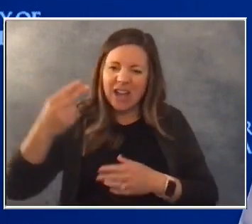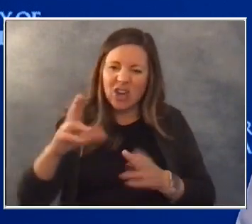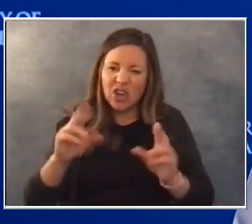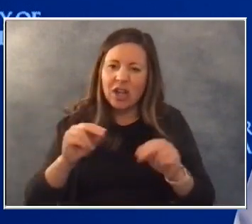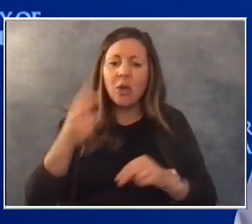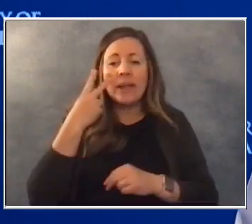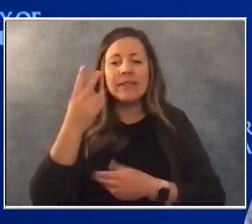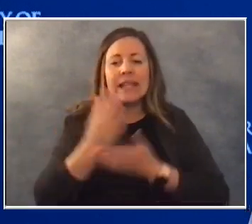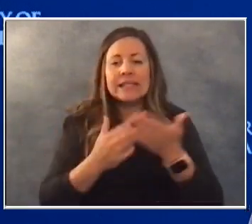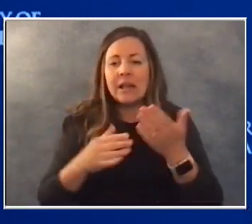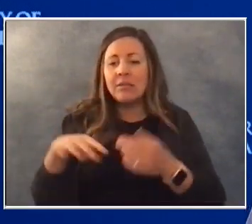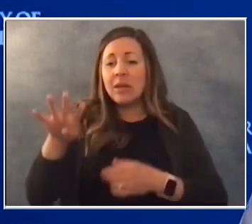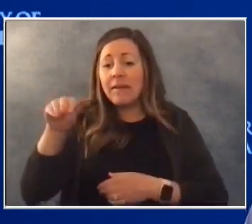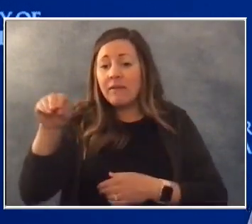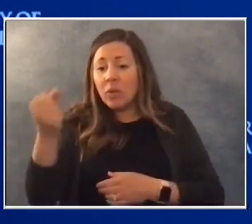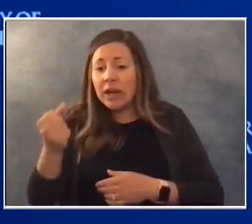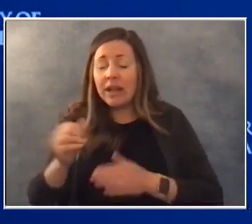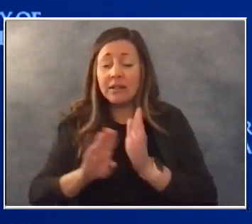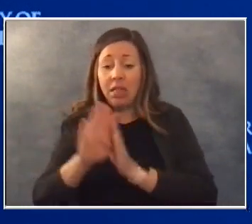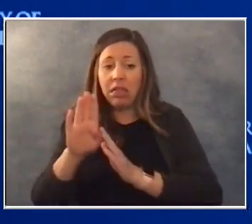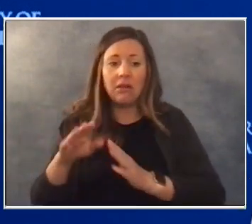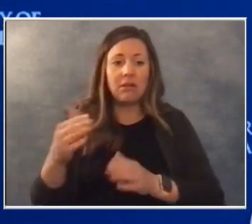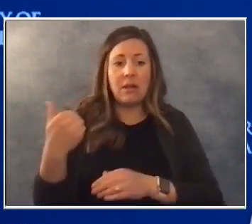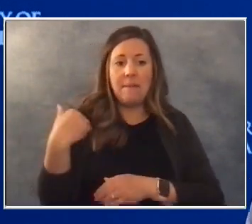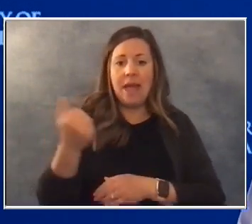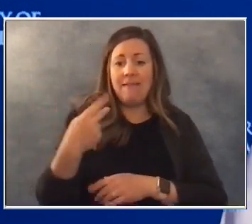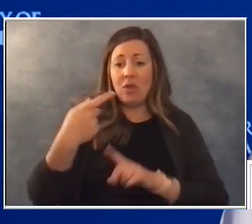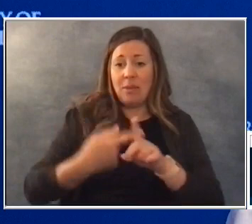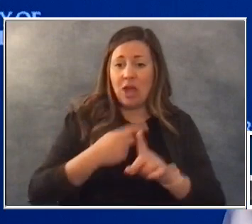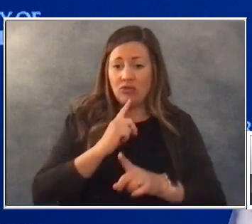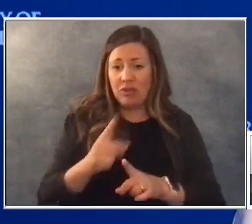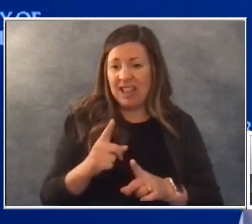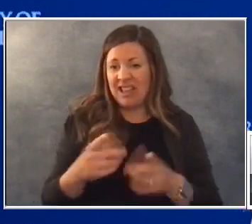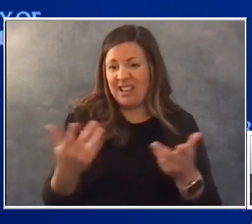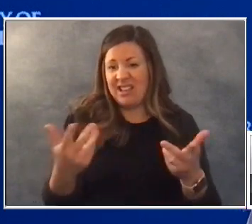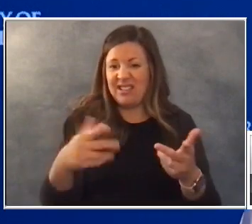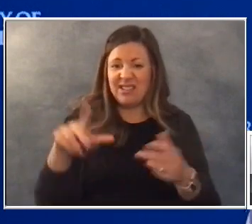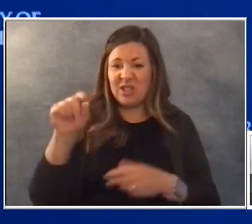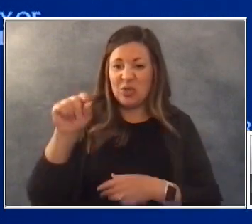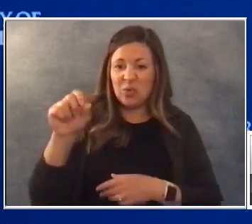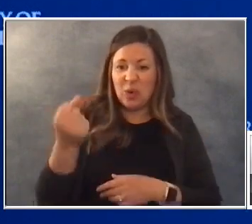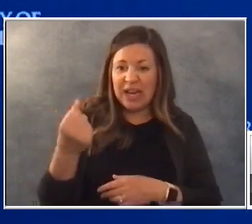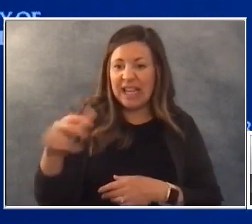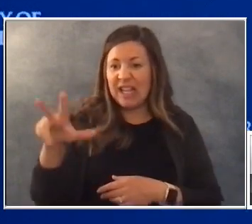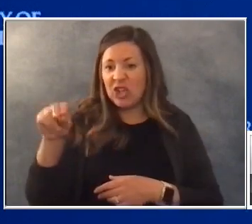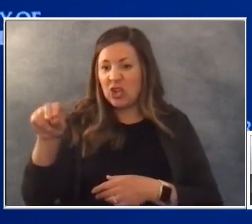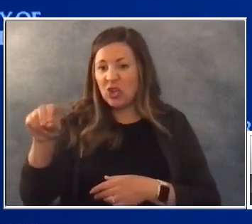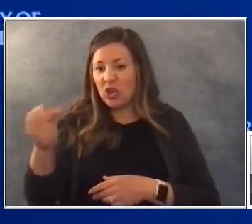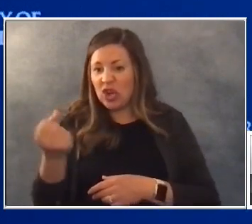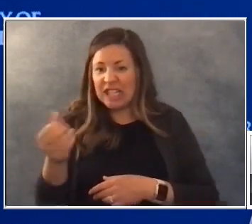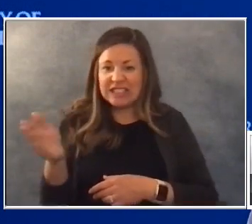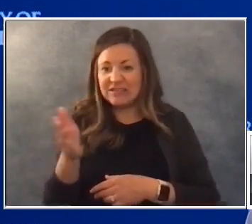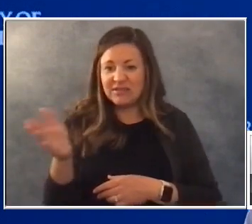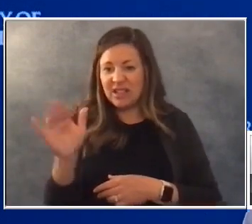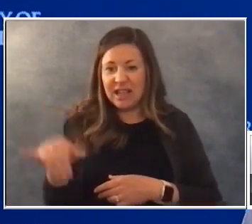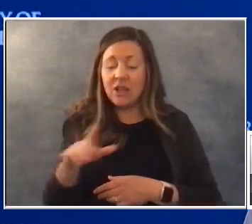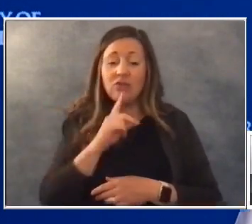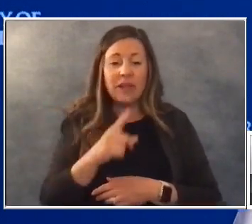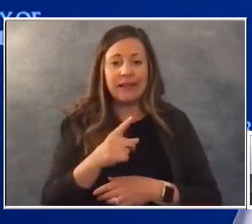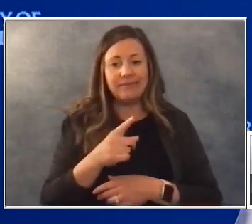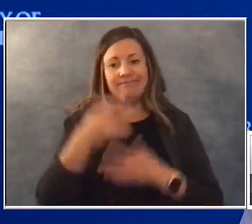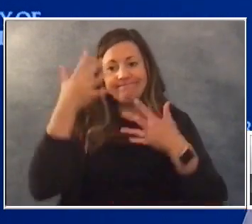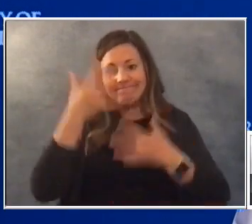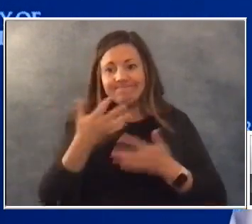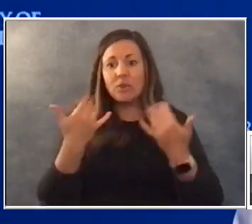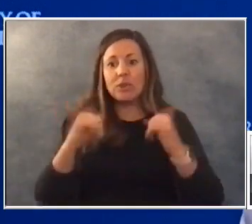lot of times these past few months, really, we've been in the upper 20s, lower 30s, even mid 30s. So unfortunately, we are still seeing